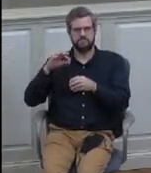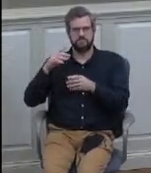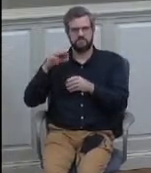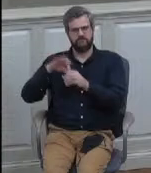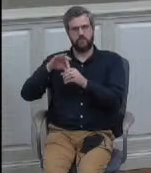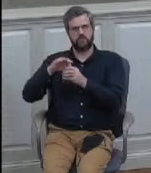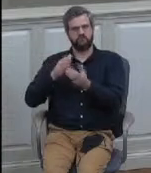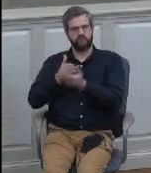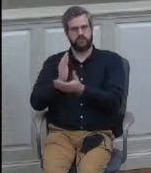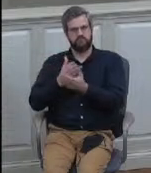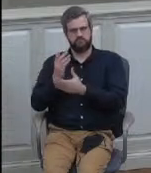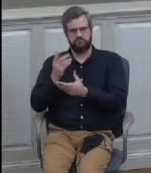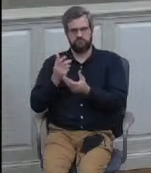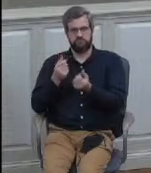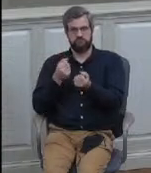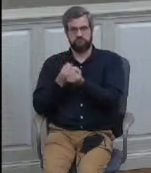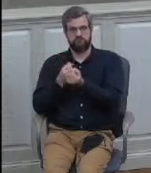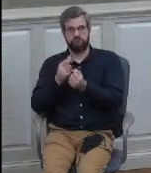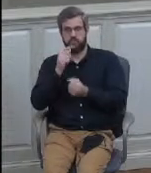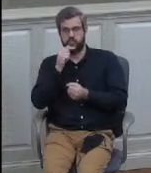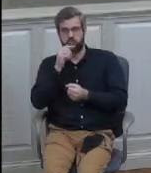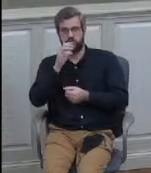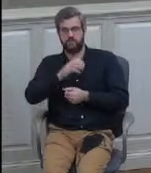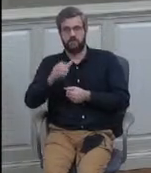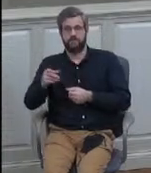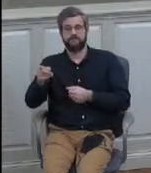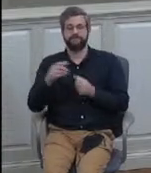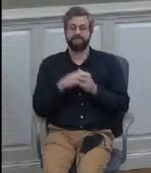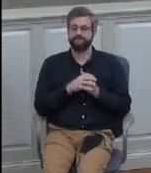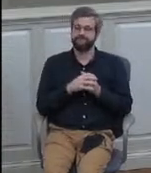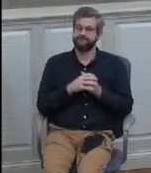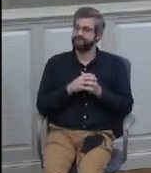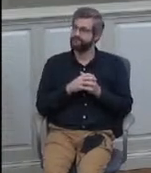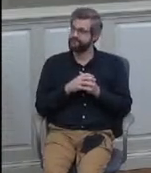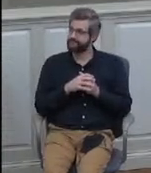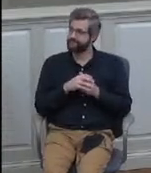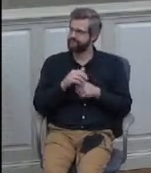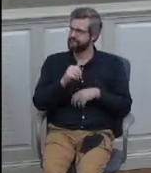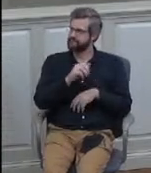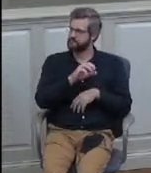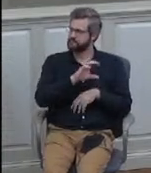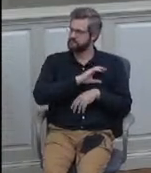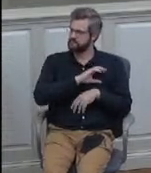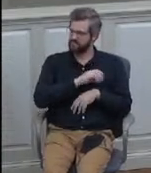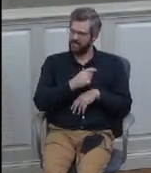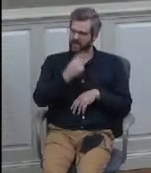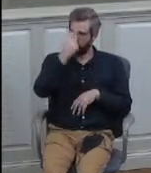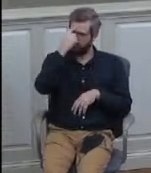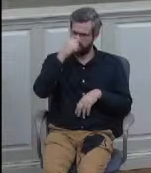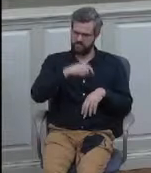Those are things that have been sponsored by Center College. I had that at 8. What time? Do you have it at 7?